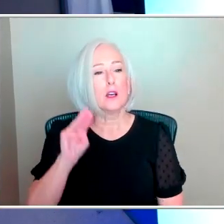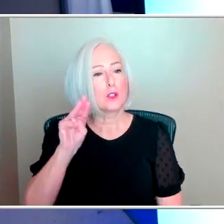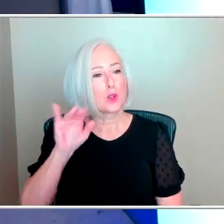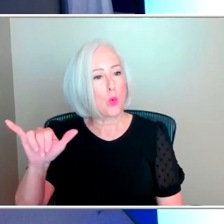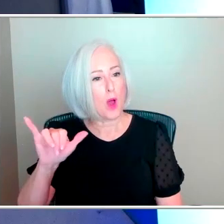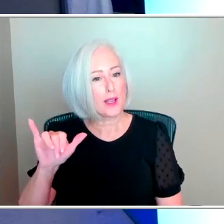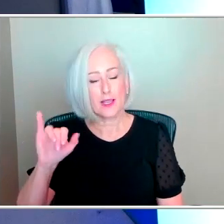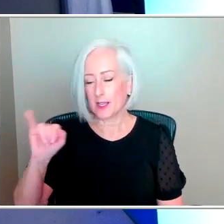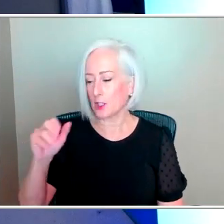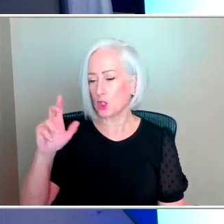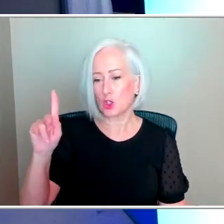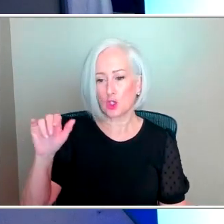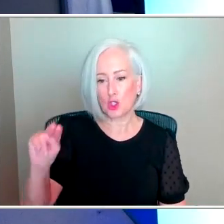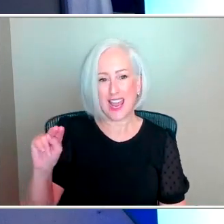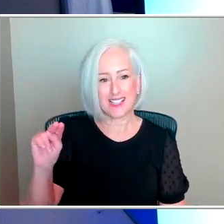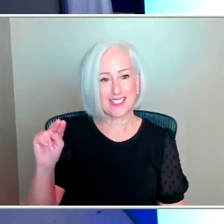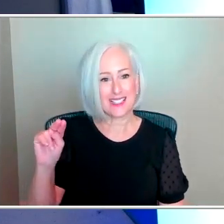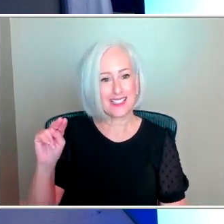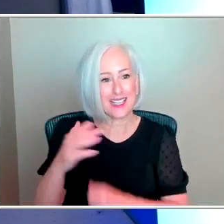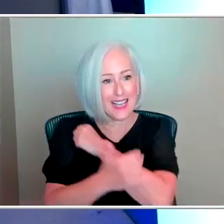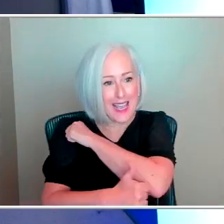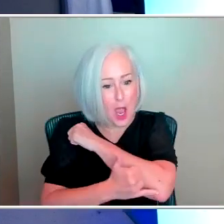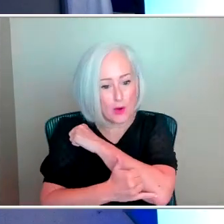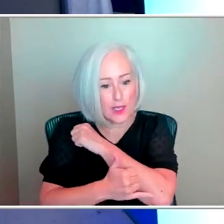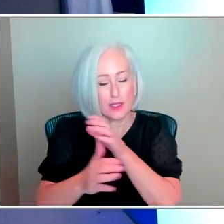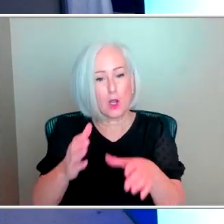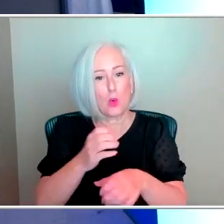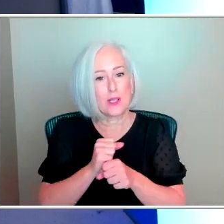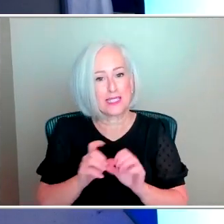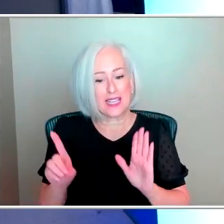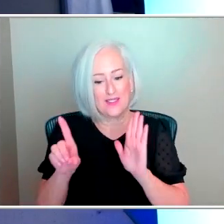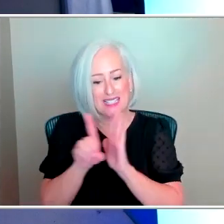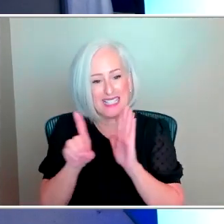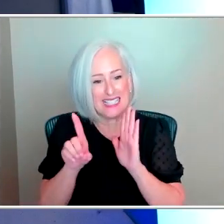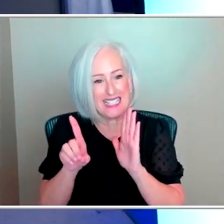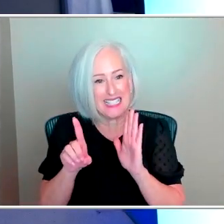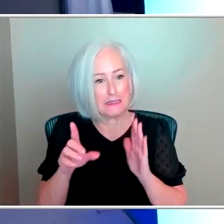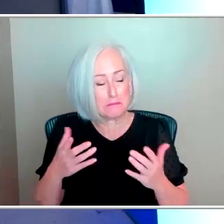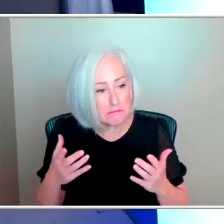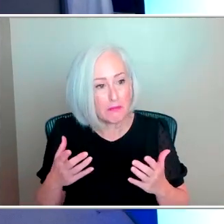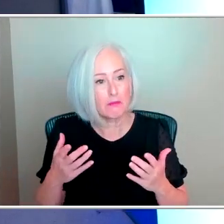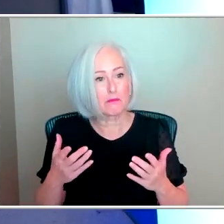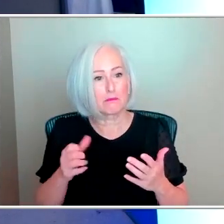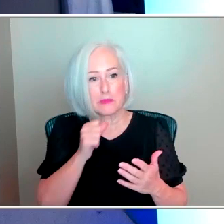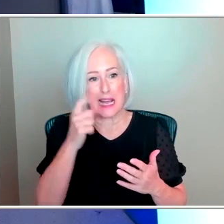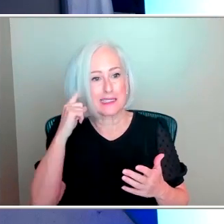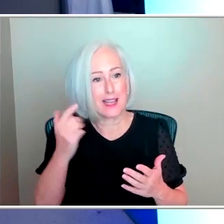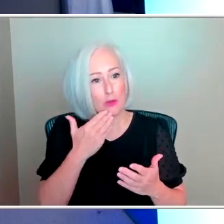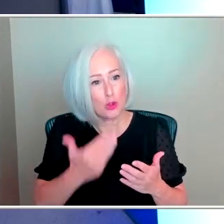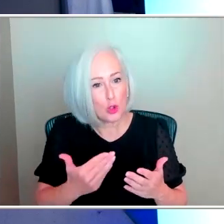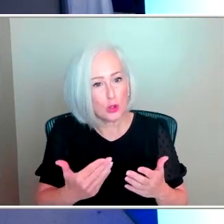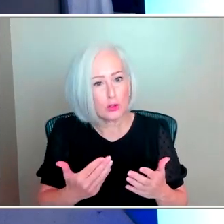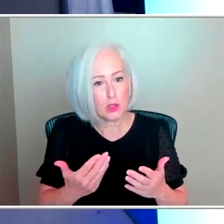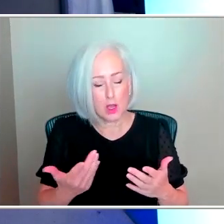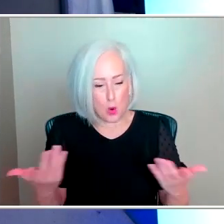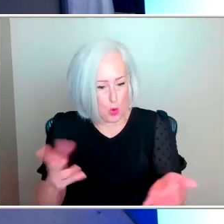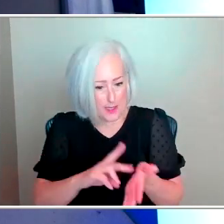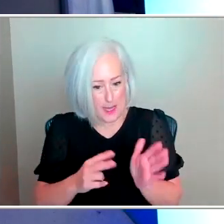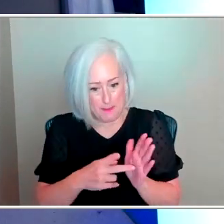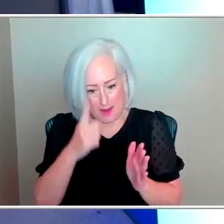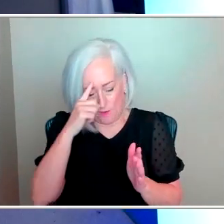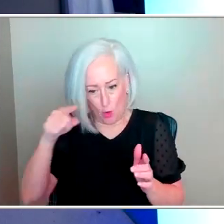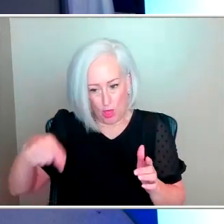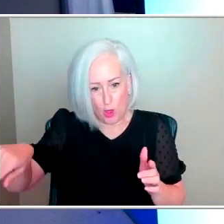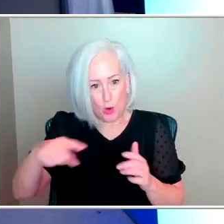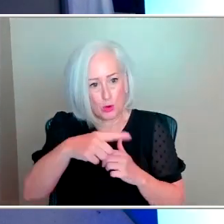D. What is that? When we hear D, that doesn't sound good, but what does it really mean for people living, and why do you think those particular counties got that grade?